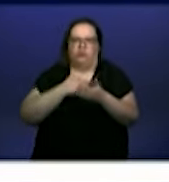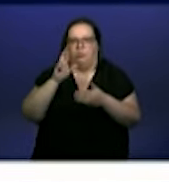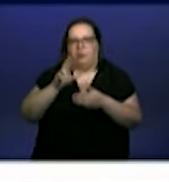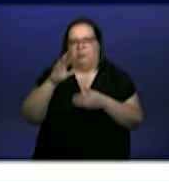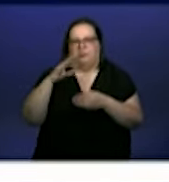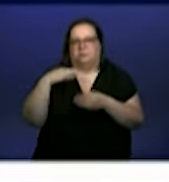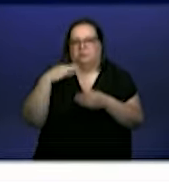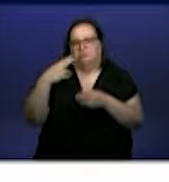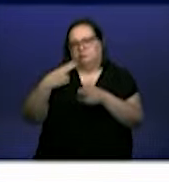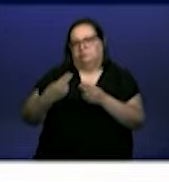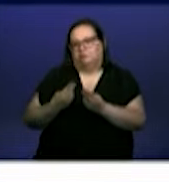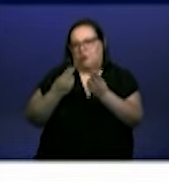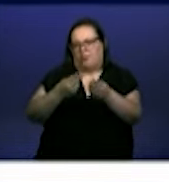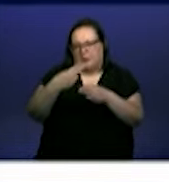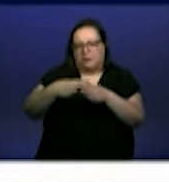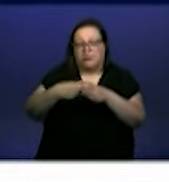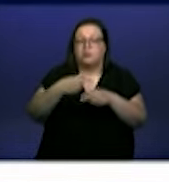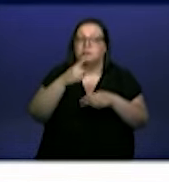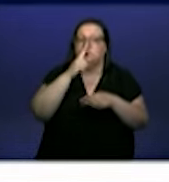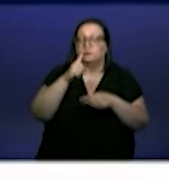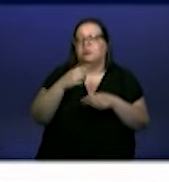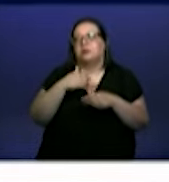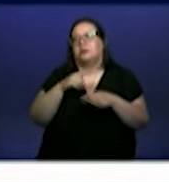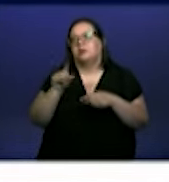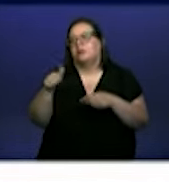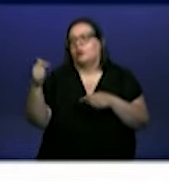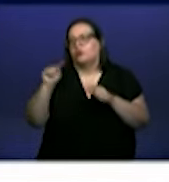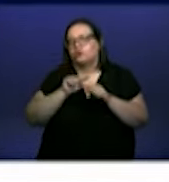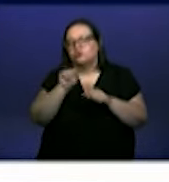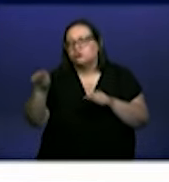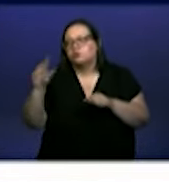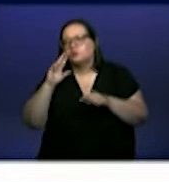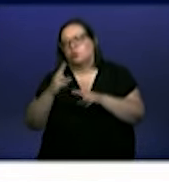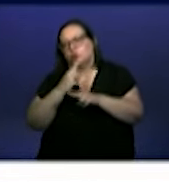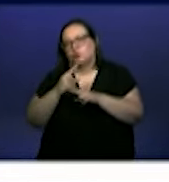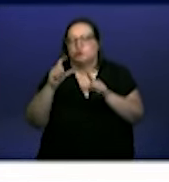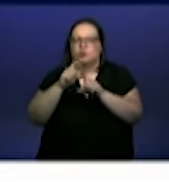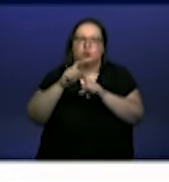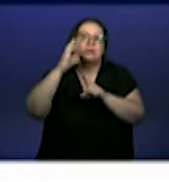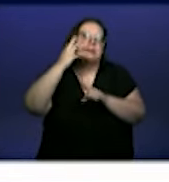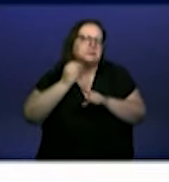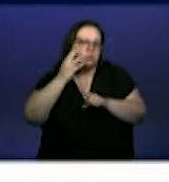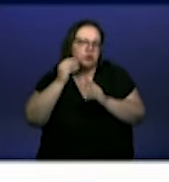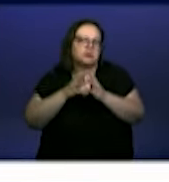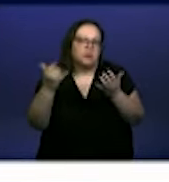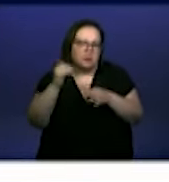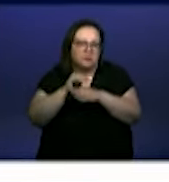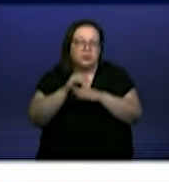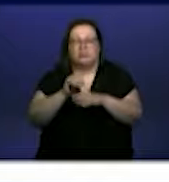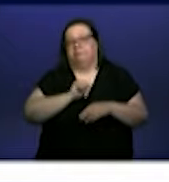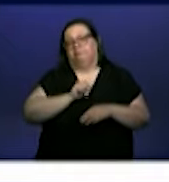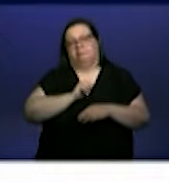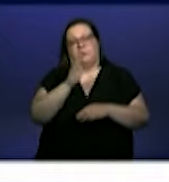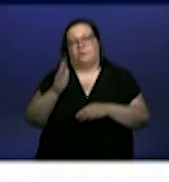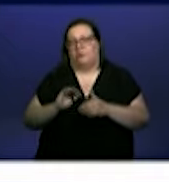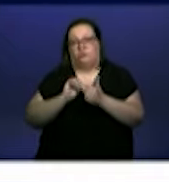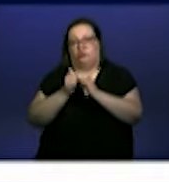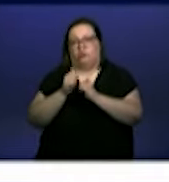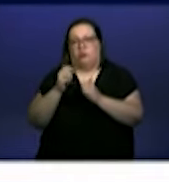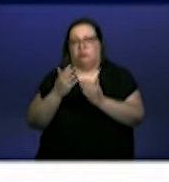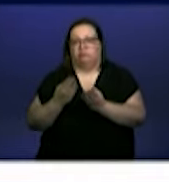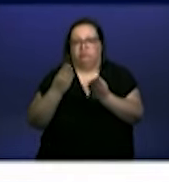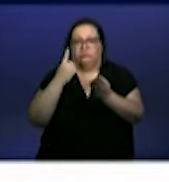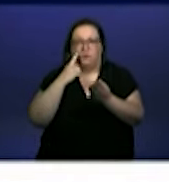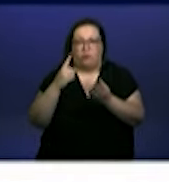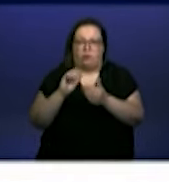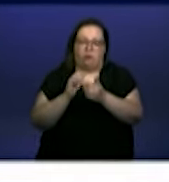My opponents here on stage are going to use the word experience a lot tonight. I've never run for office, but my experience is building a